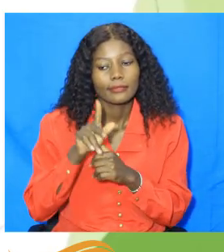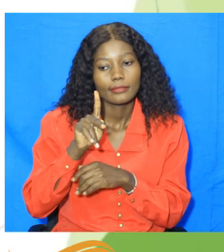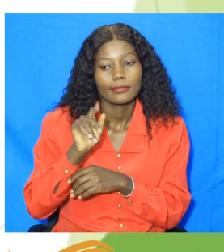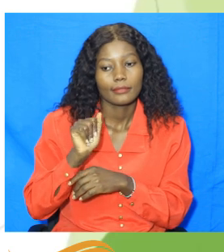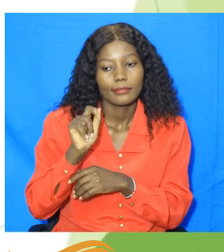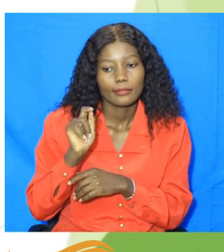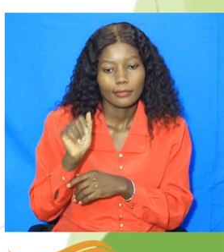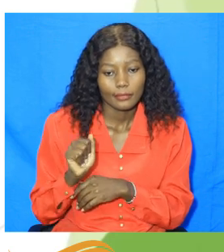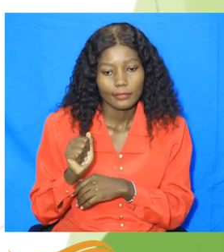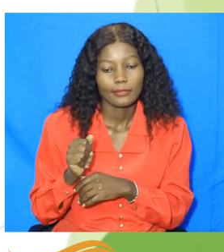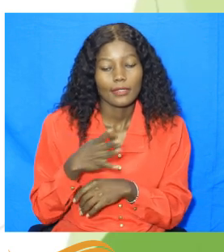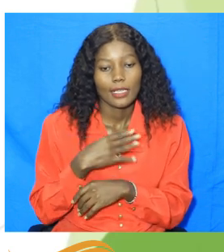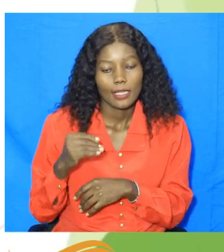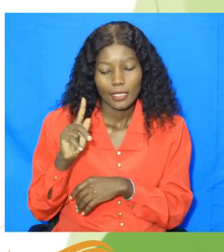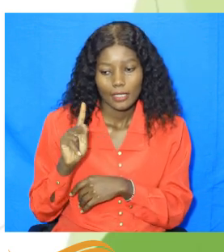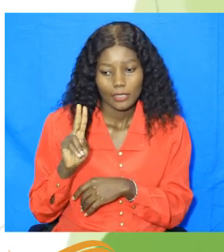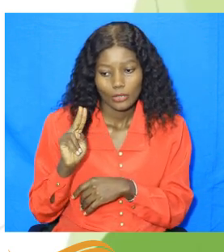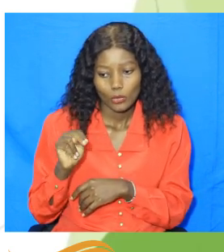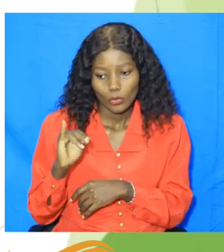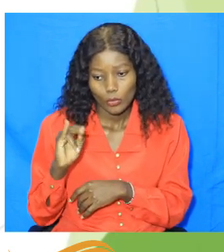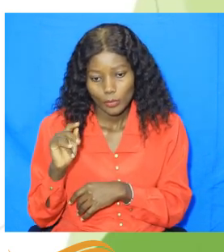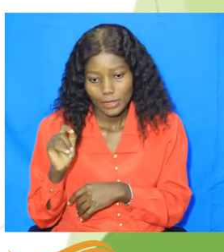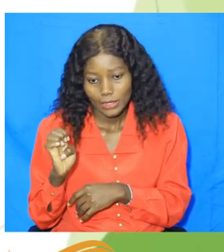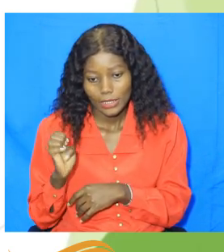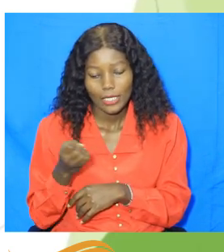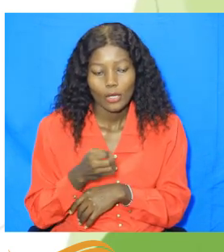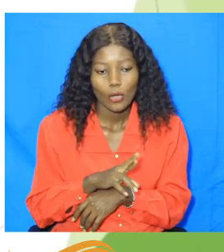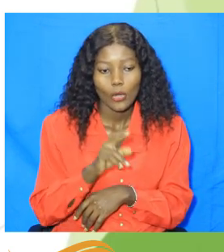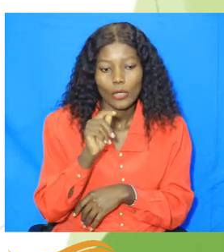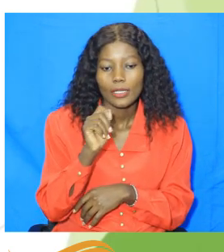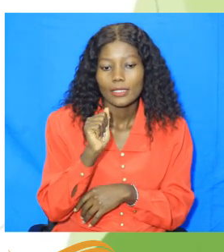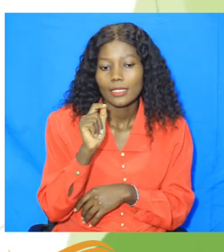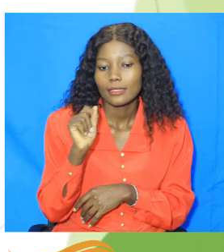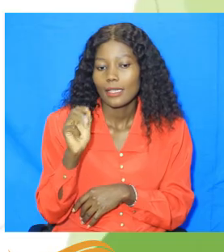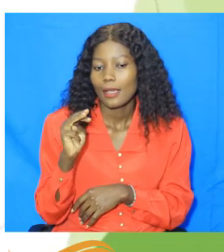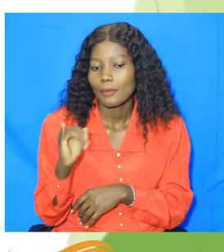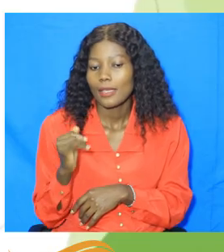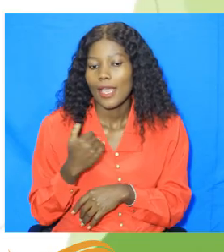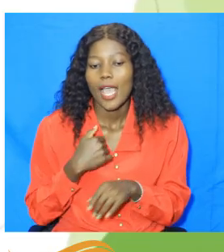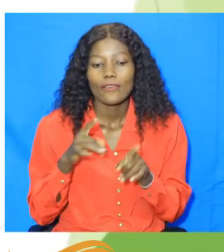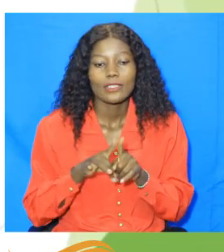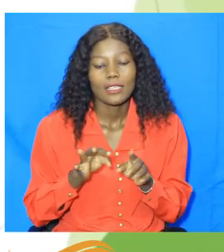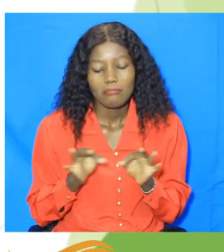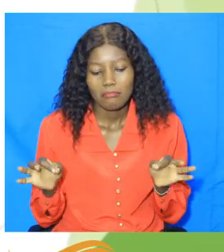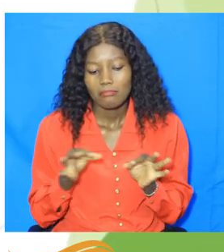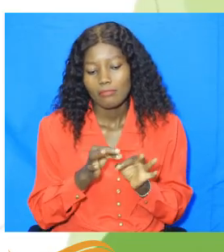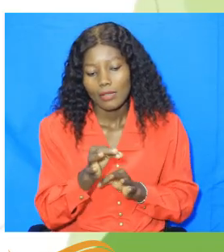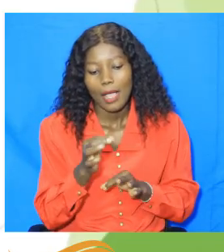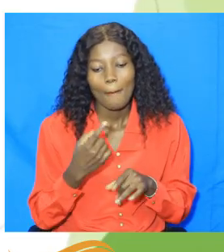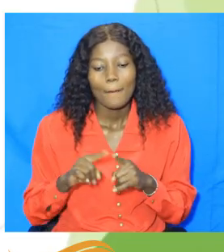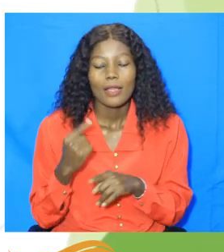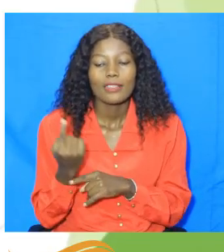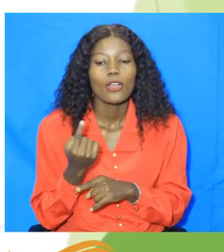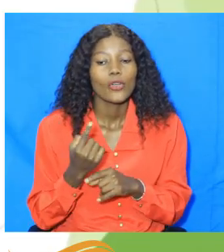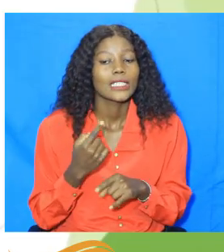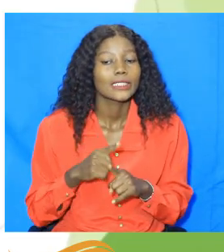Kata and kumite, mats or tatami, they have the same measurements. The only difference